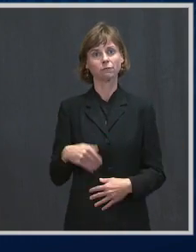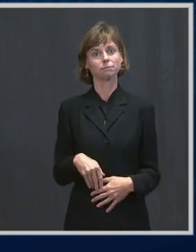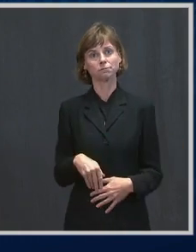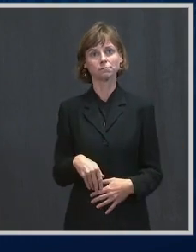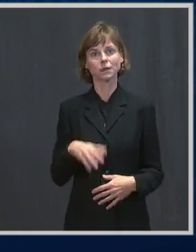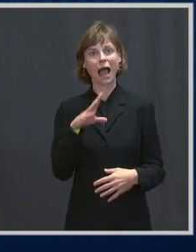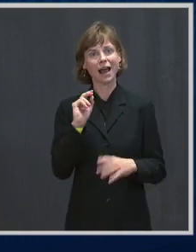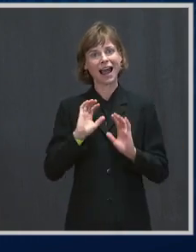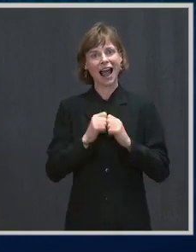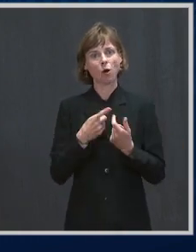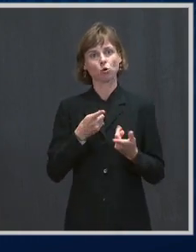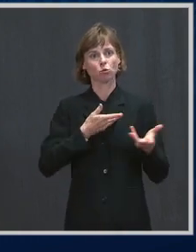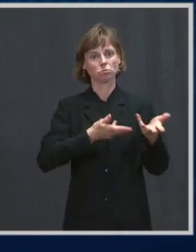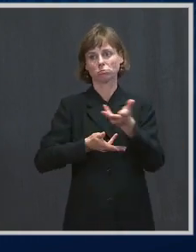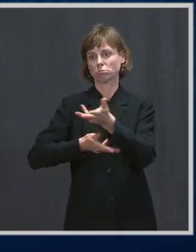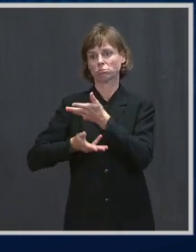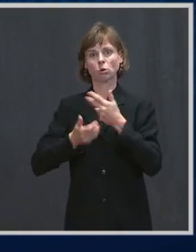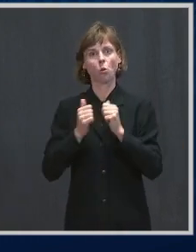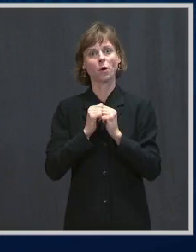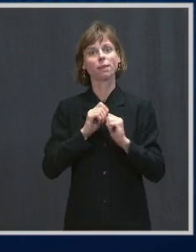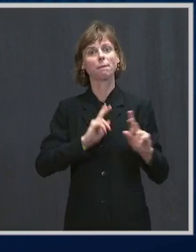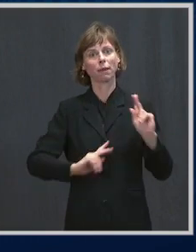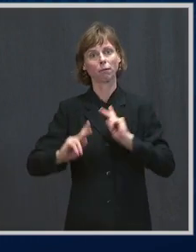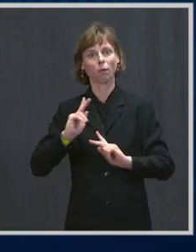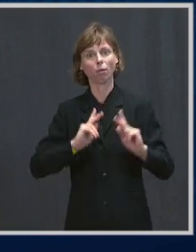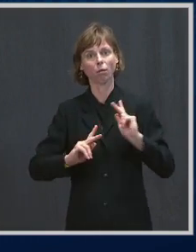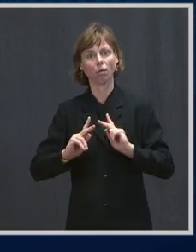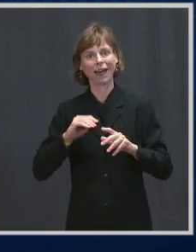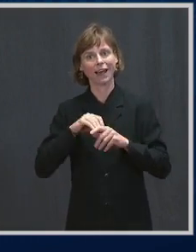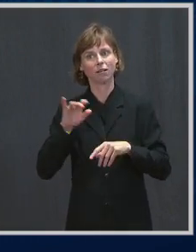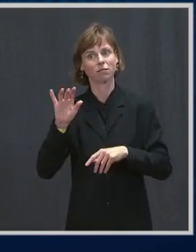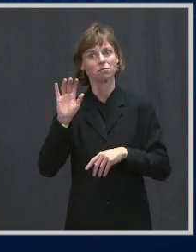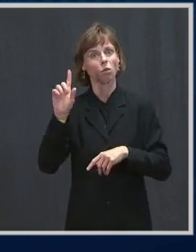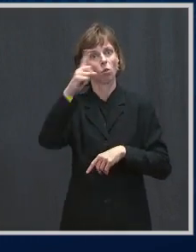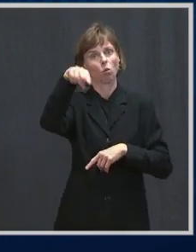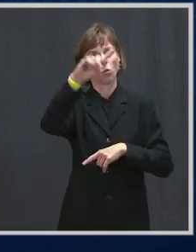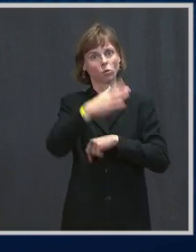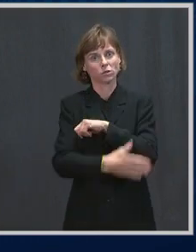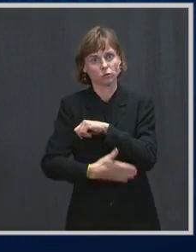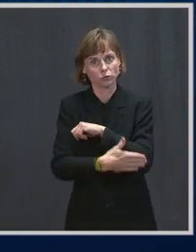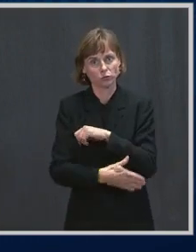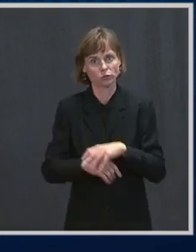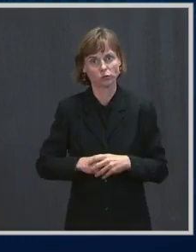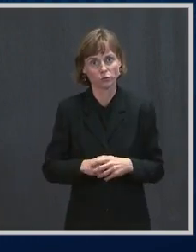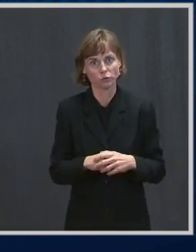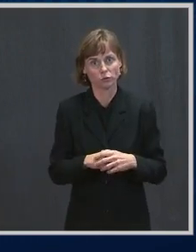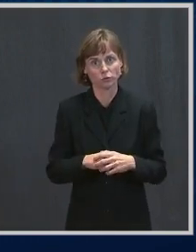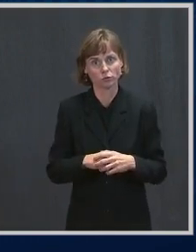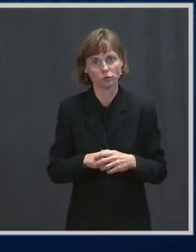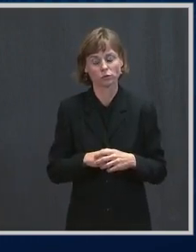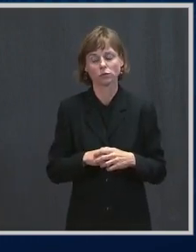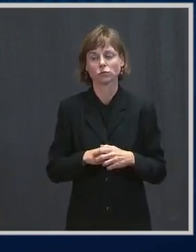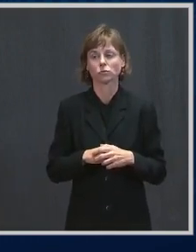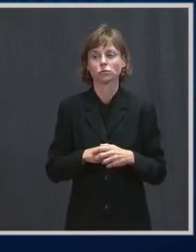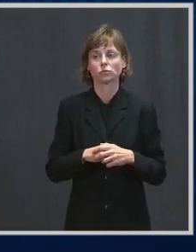how you deal with the folks that you're dealing with in that particular country. I find it